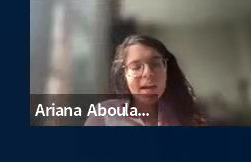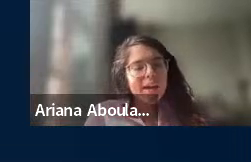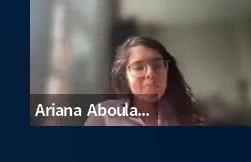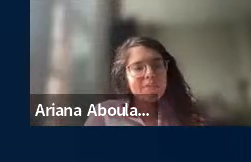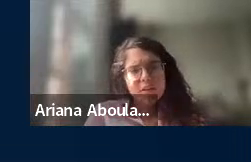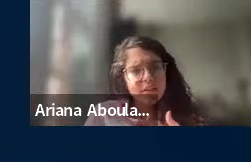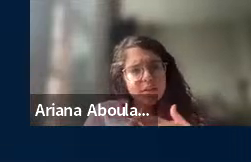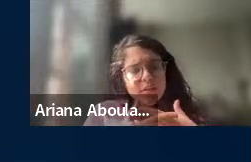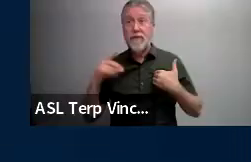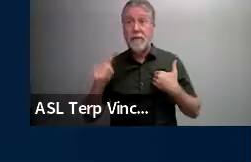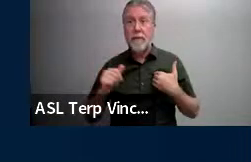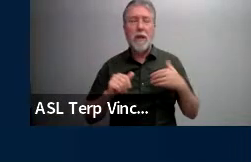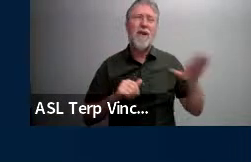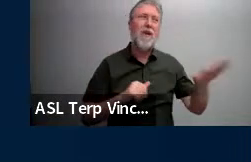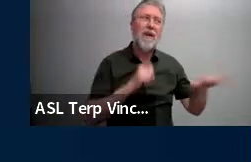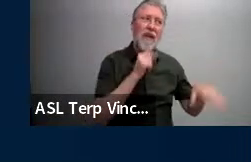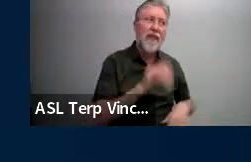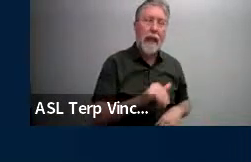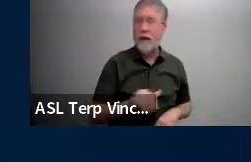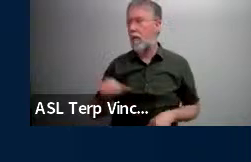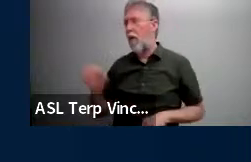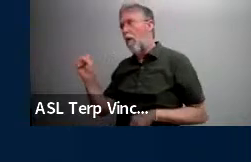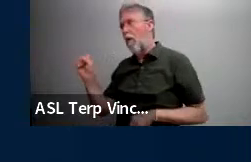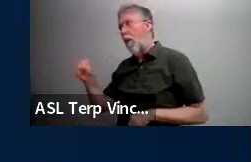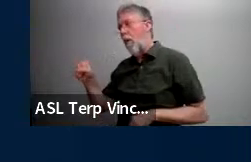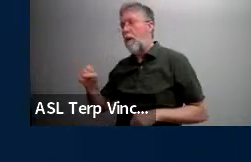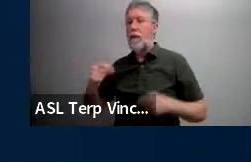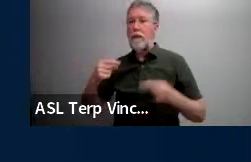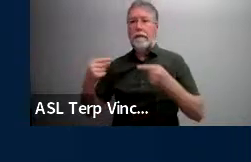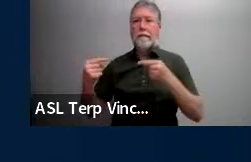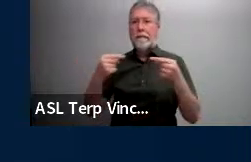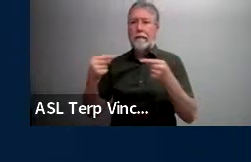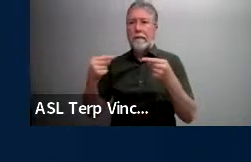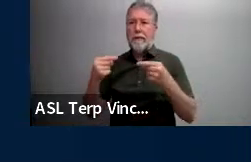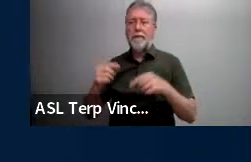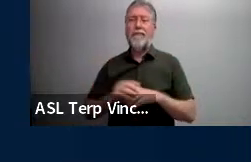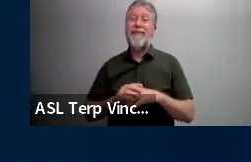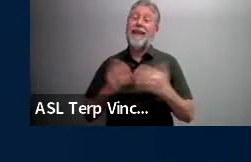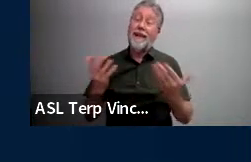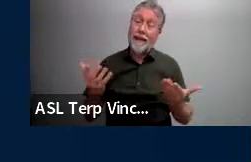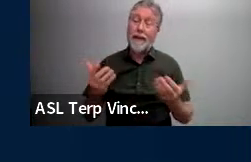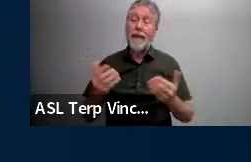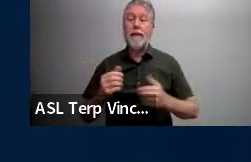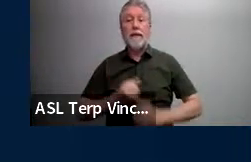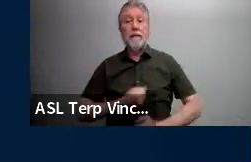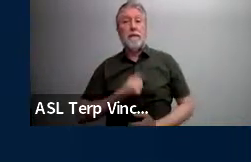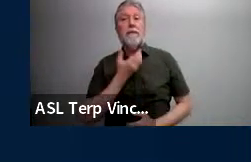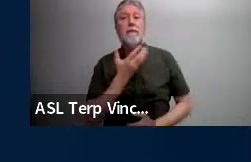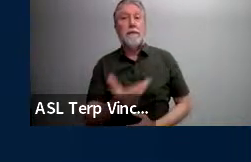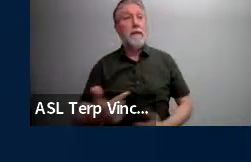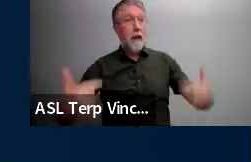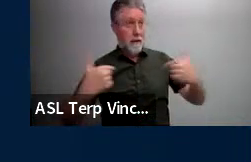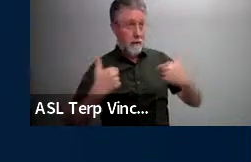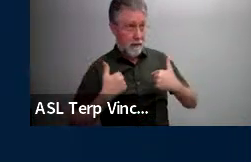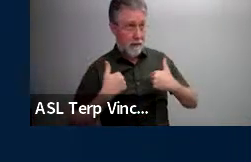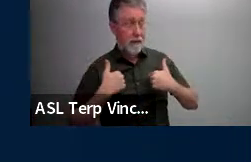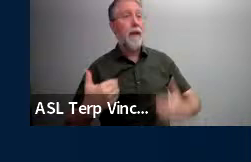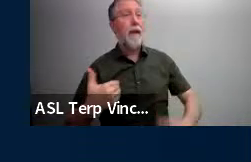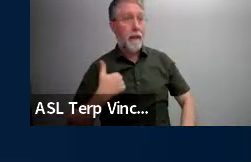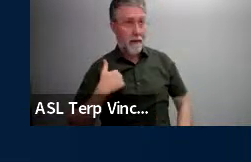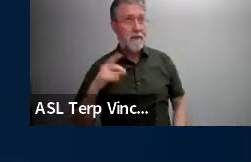is. There is still stigma connected to openly identifying as a person with a disability that could also